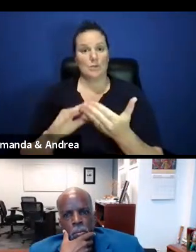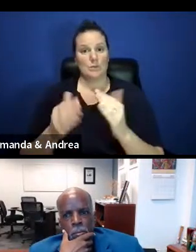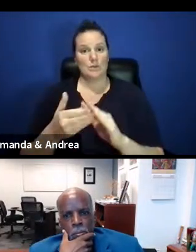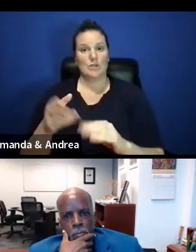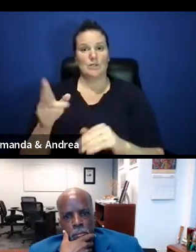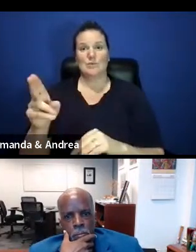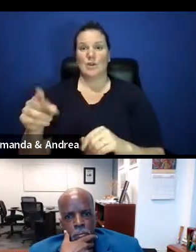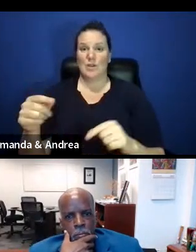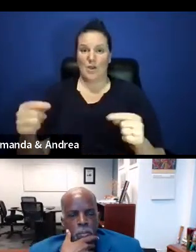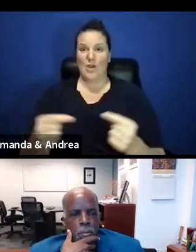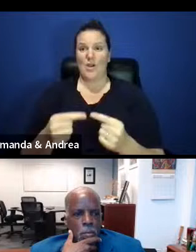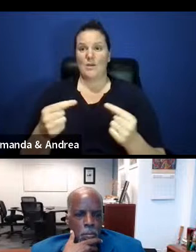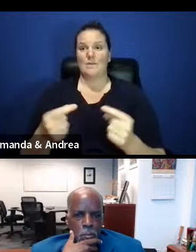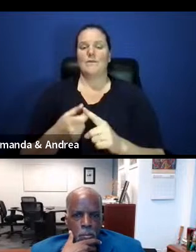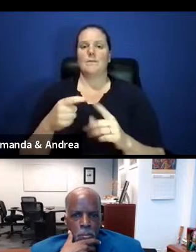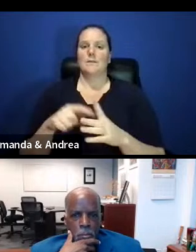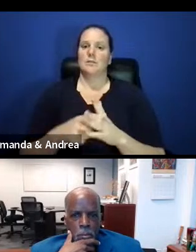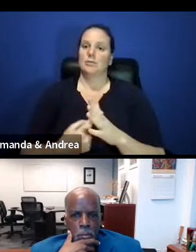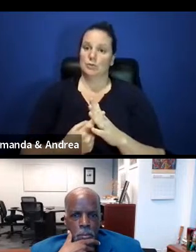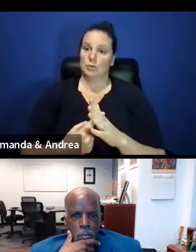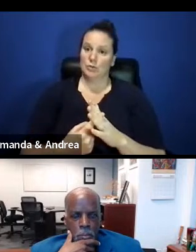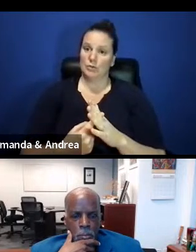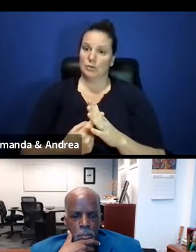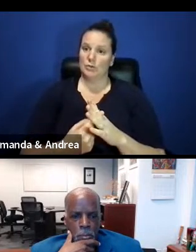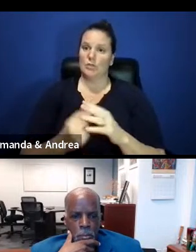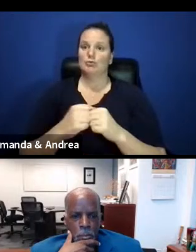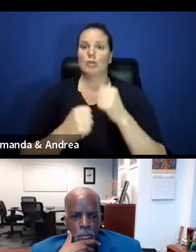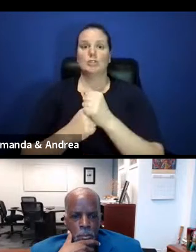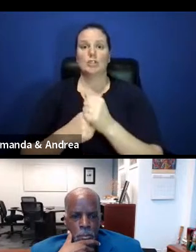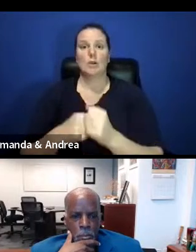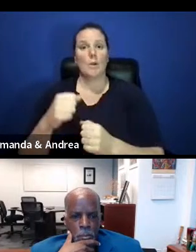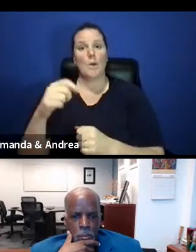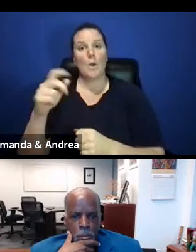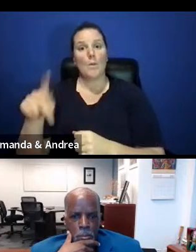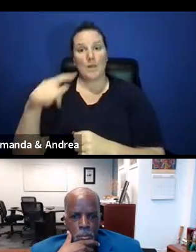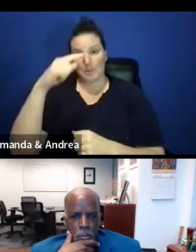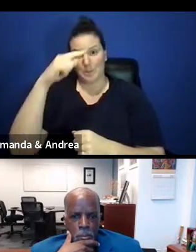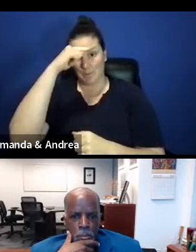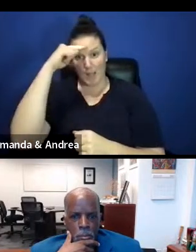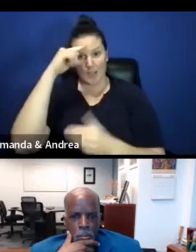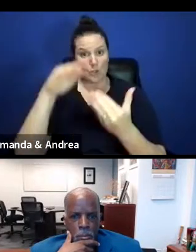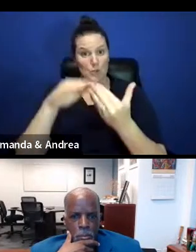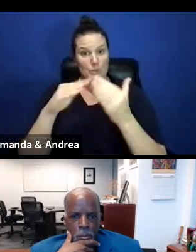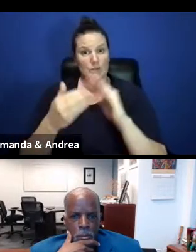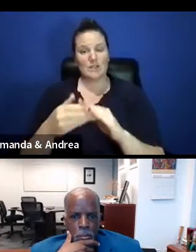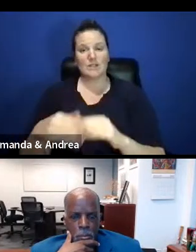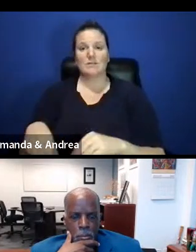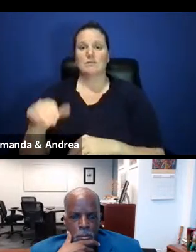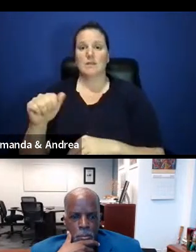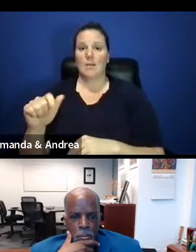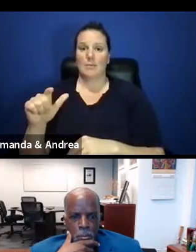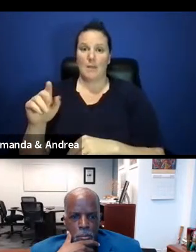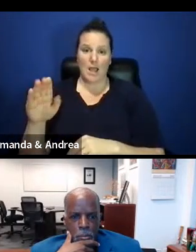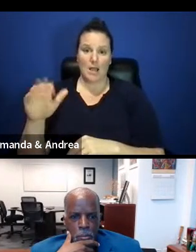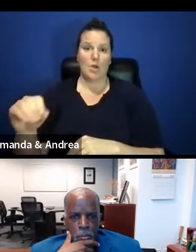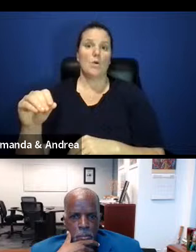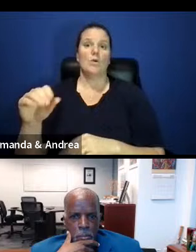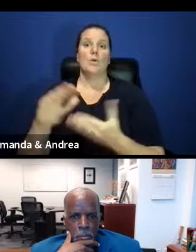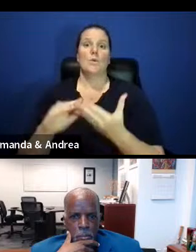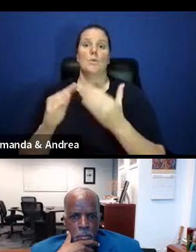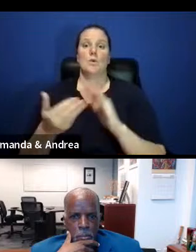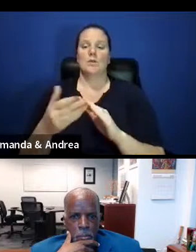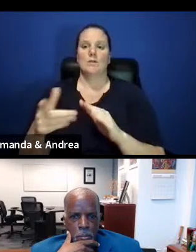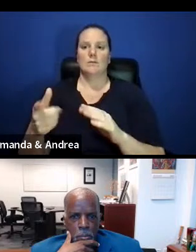historically harmed by the initial construction of I-5, Portland's Black community, Portland's historic albino community. And in recognition of